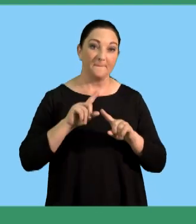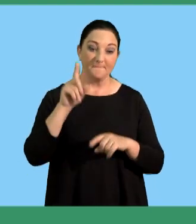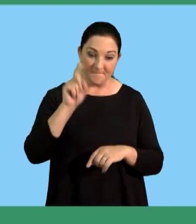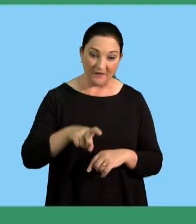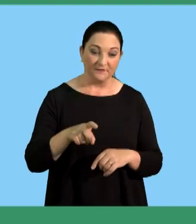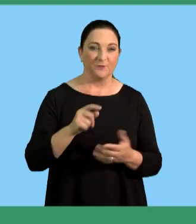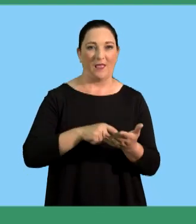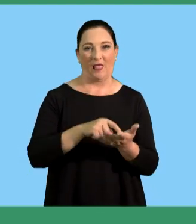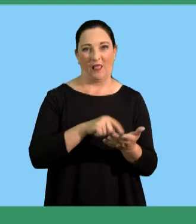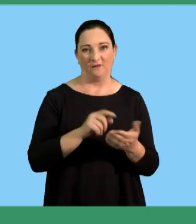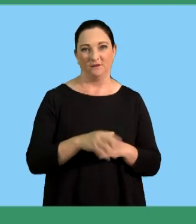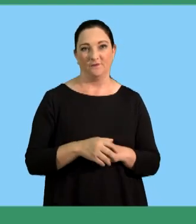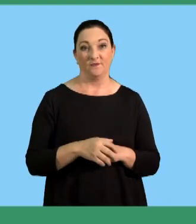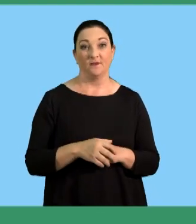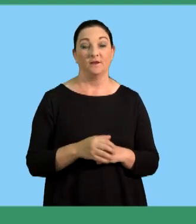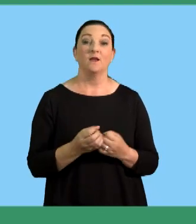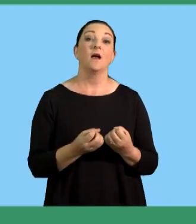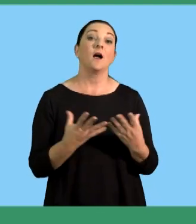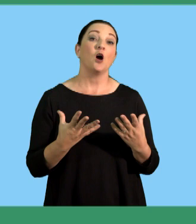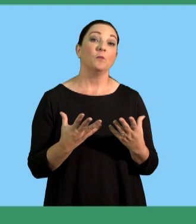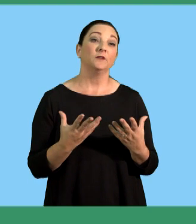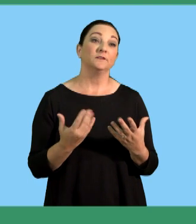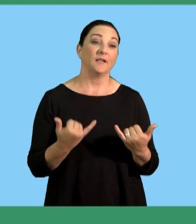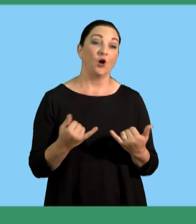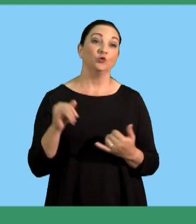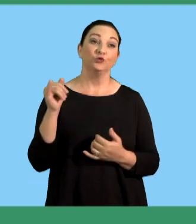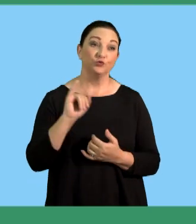calculated. So this is the formula. We're going to say amount insured